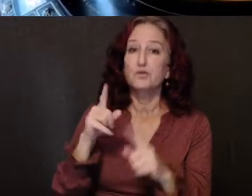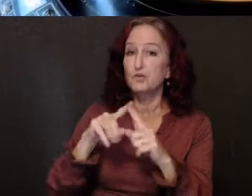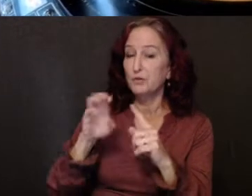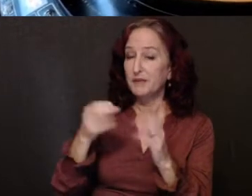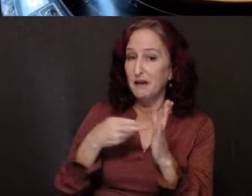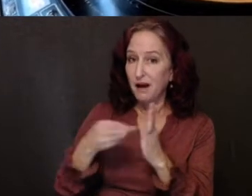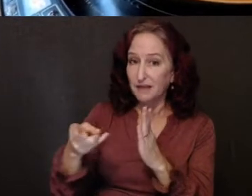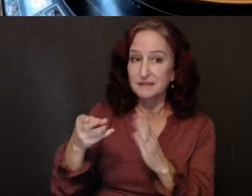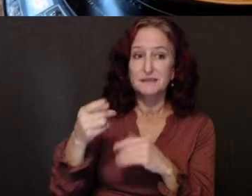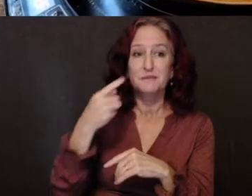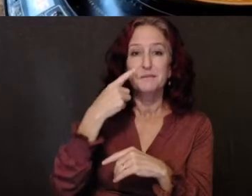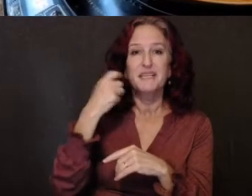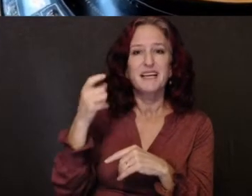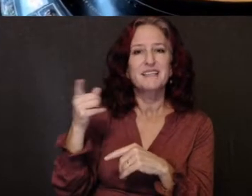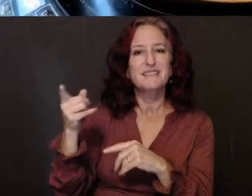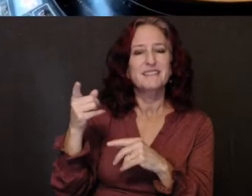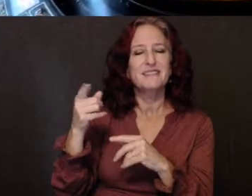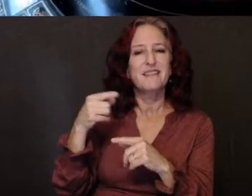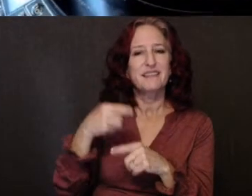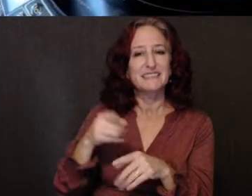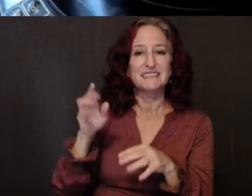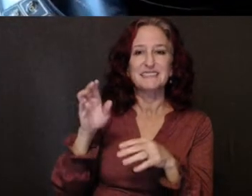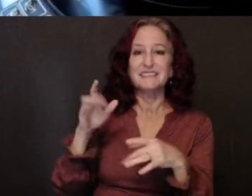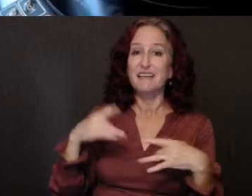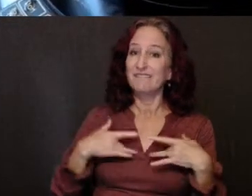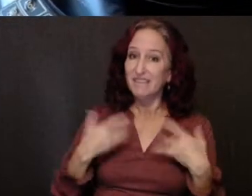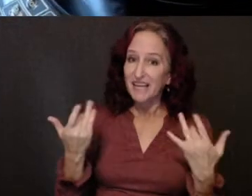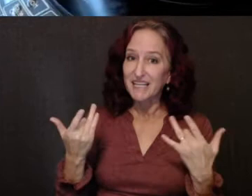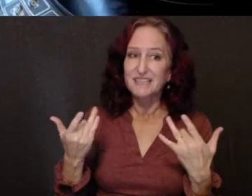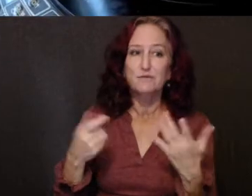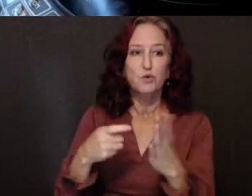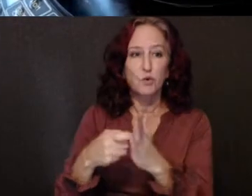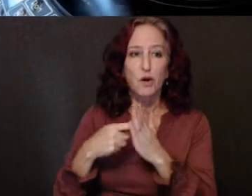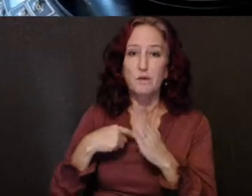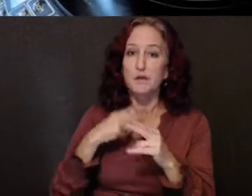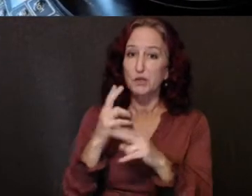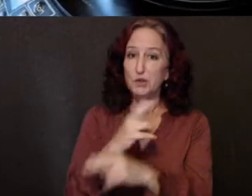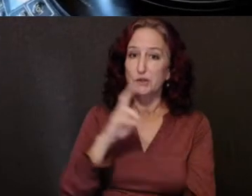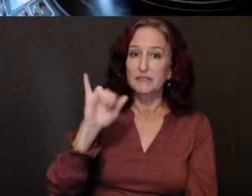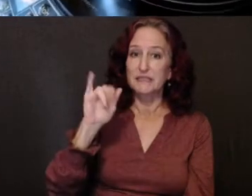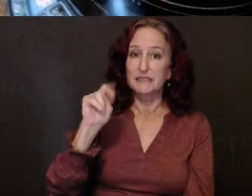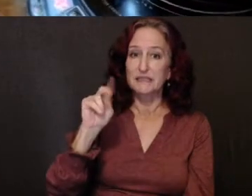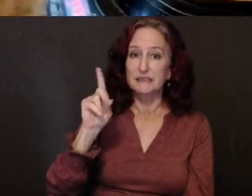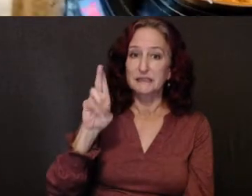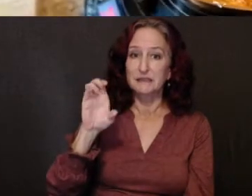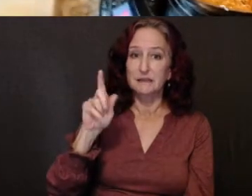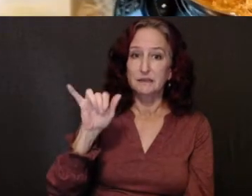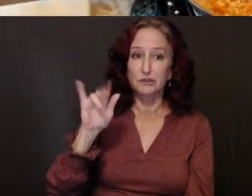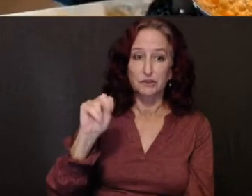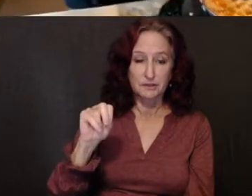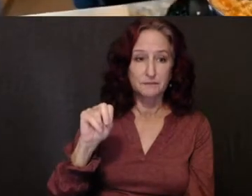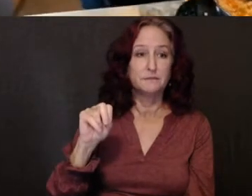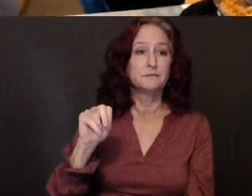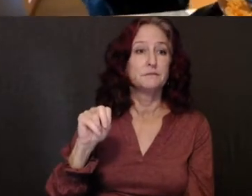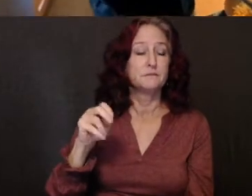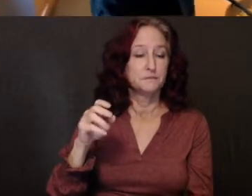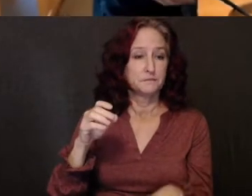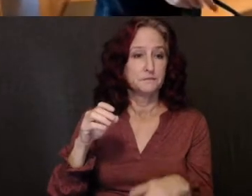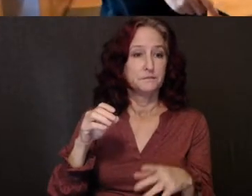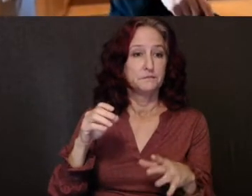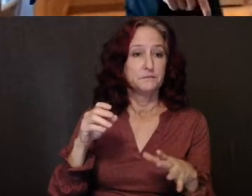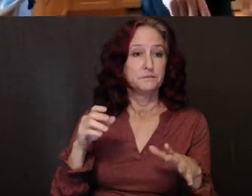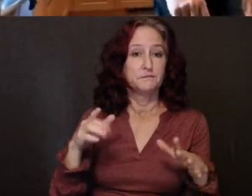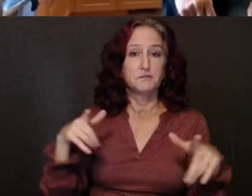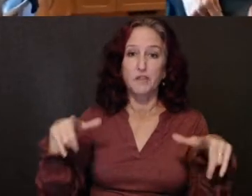you're using? Is it non-stick? Yeah, it's a non-stick. I mean, to be honest, this was because the parameters of